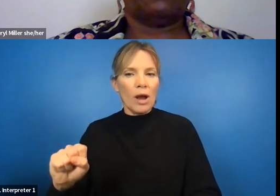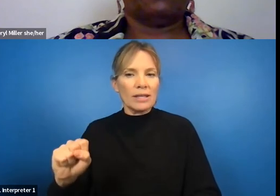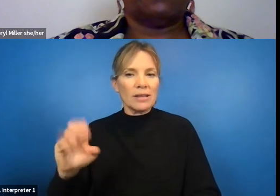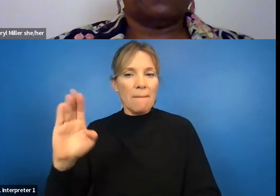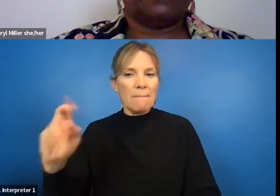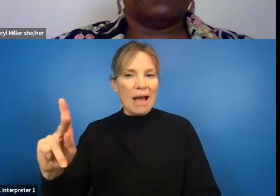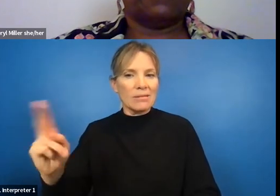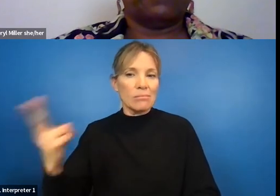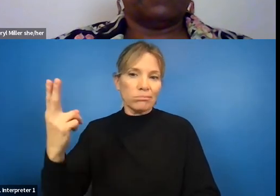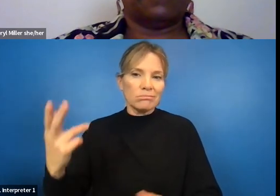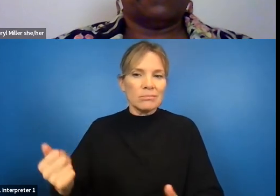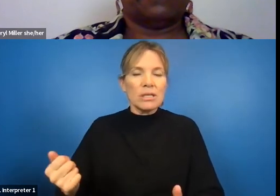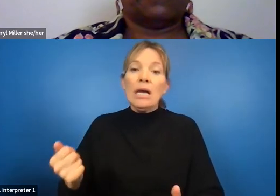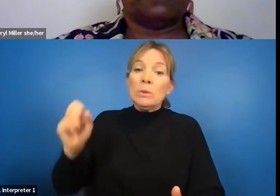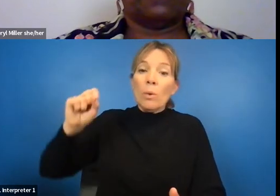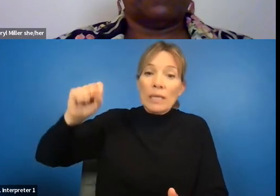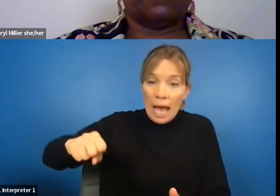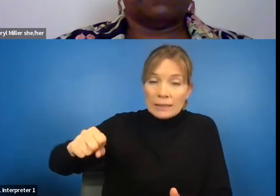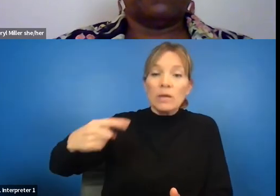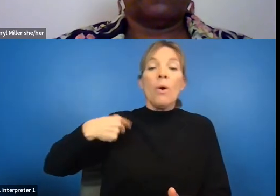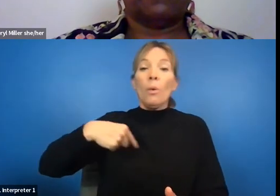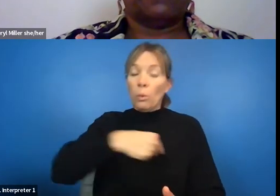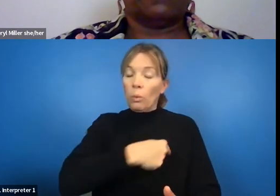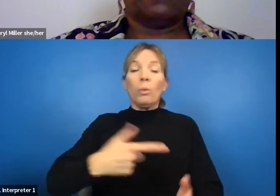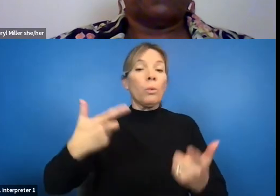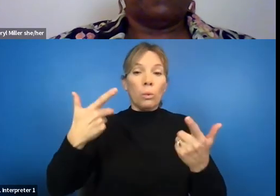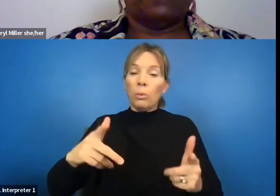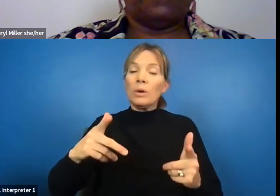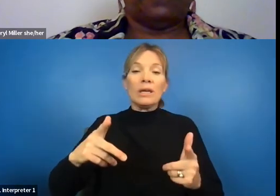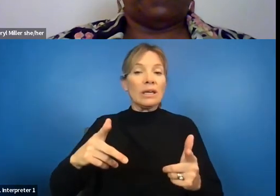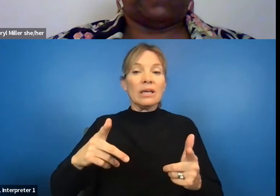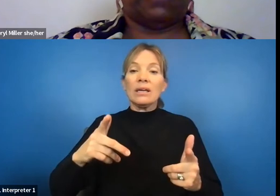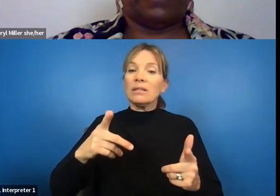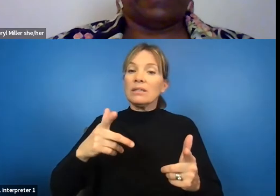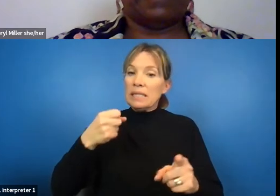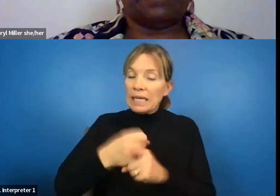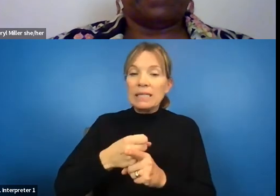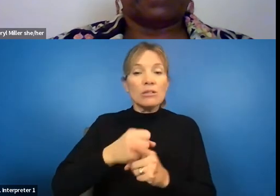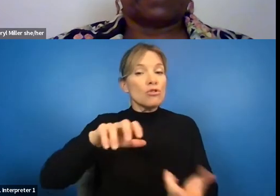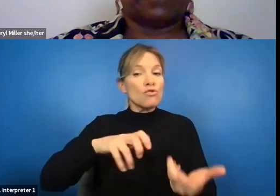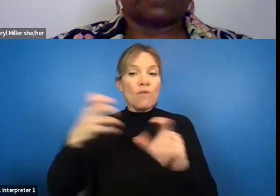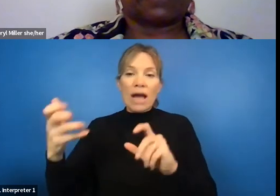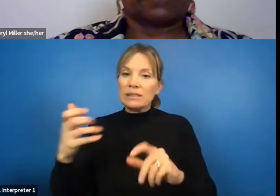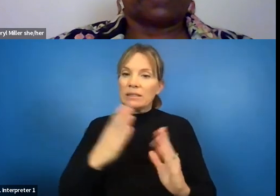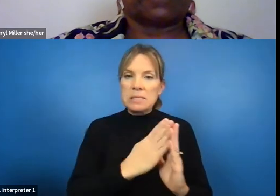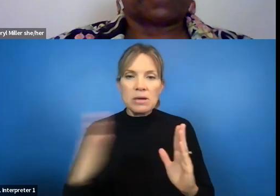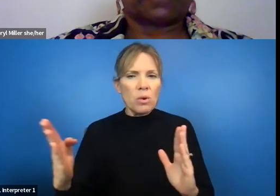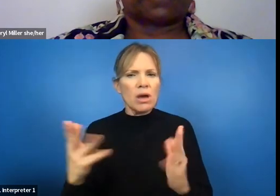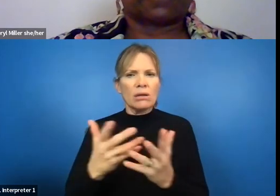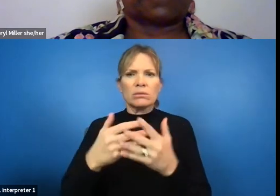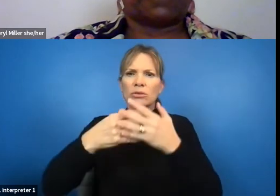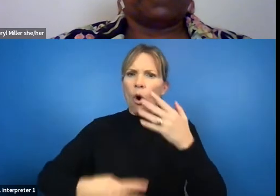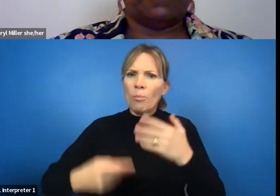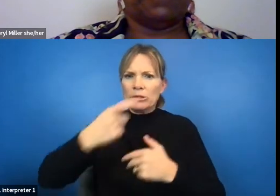so, yes, we hit a period of crisis that, you know, with a whole host of trauma.